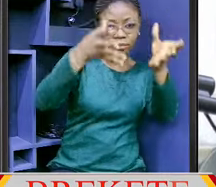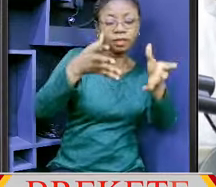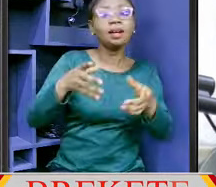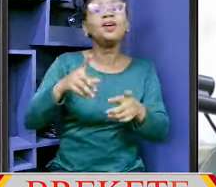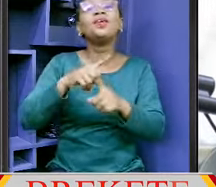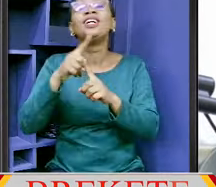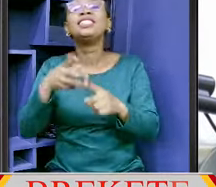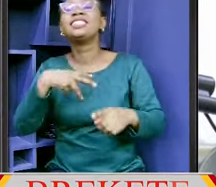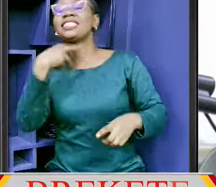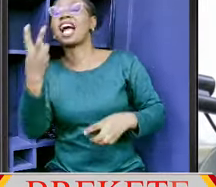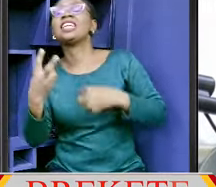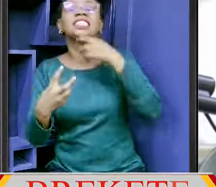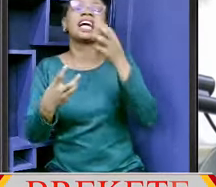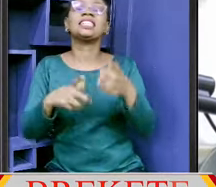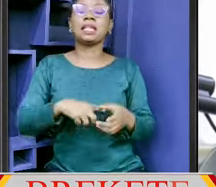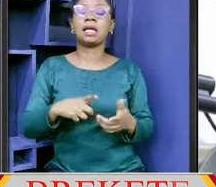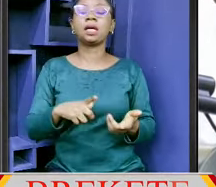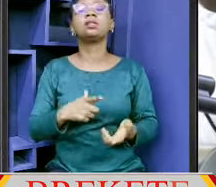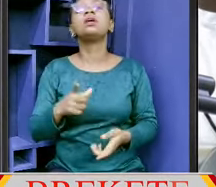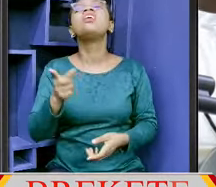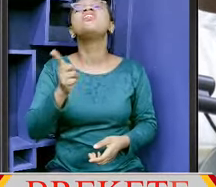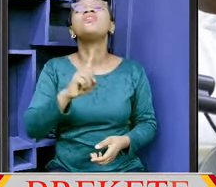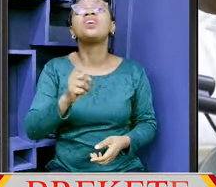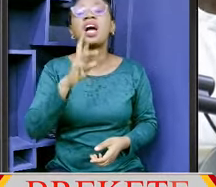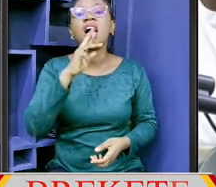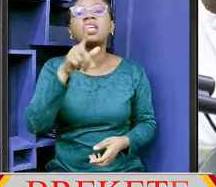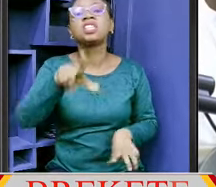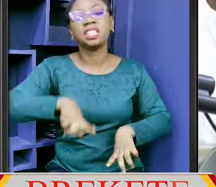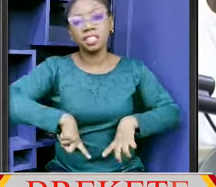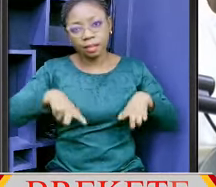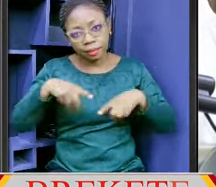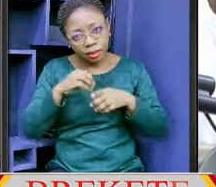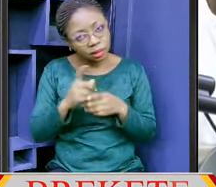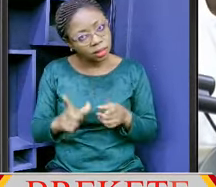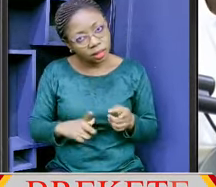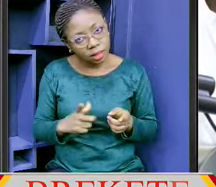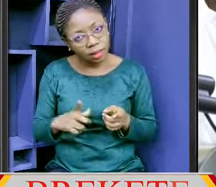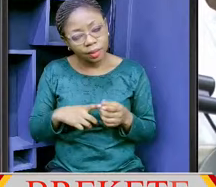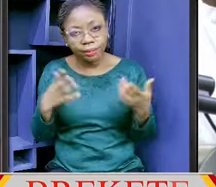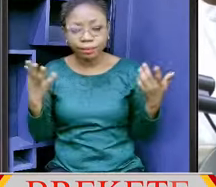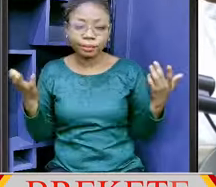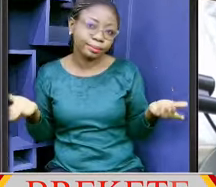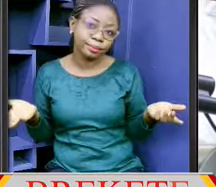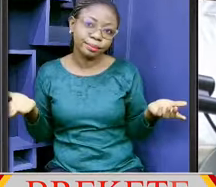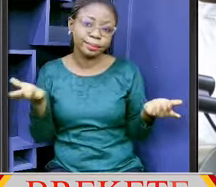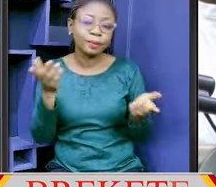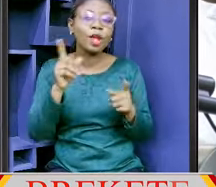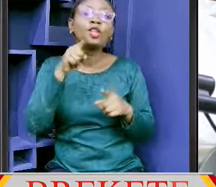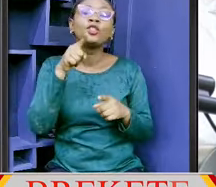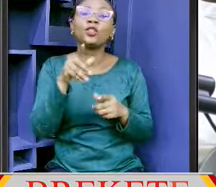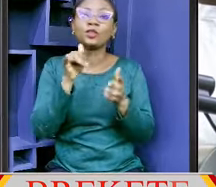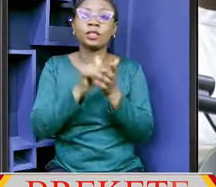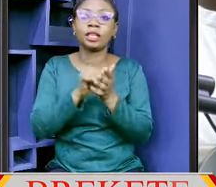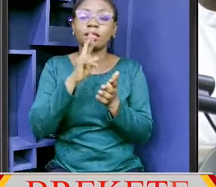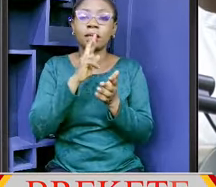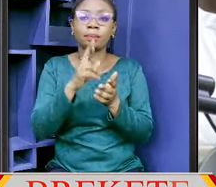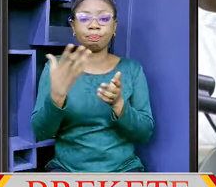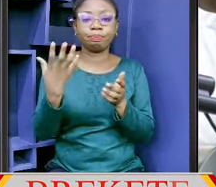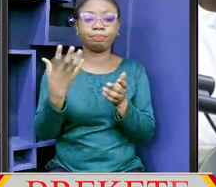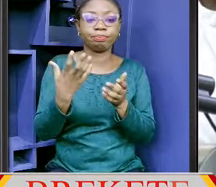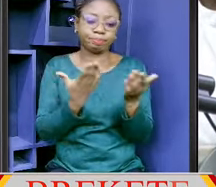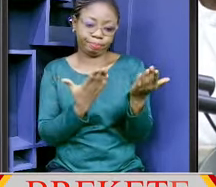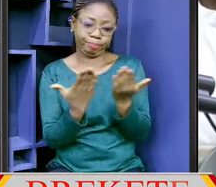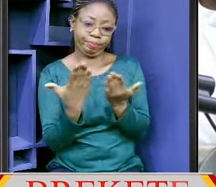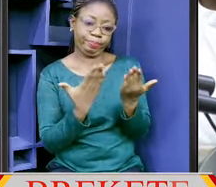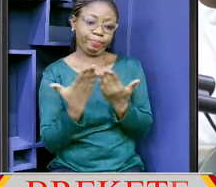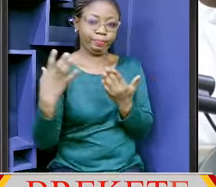Lagos, say we Lagosians, where are you there for Lagos? Civilization no near you. So you where do be one boy self.